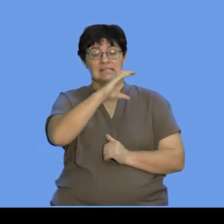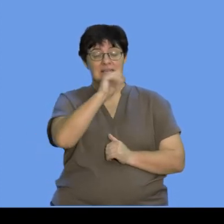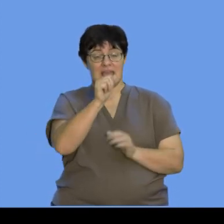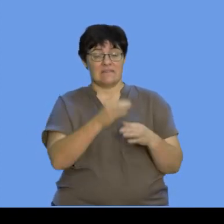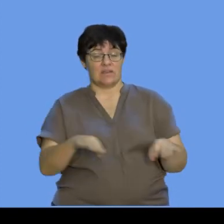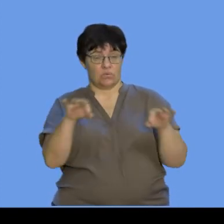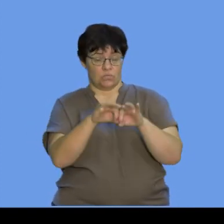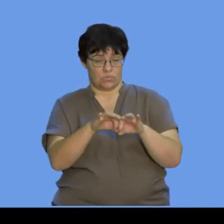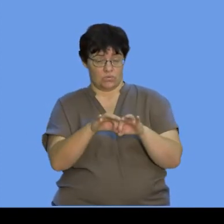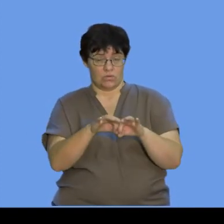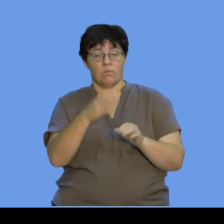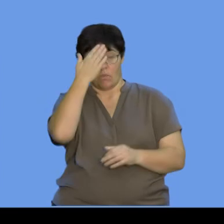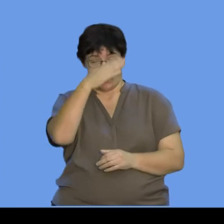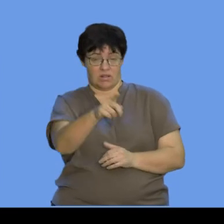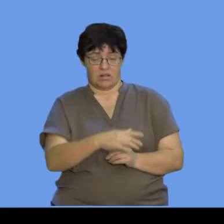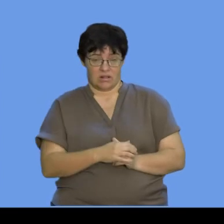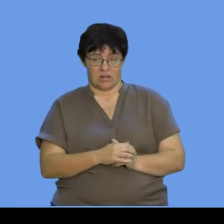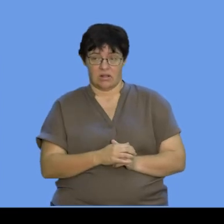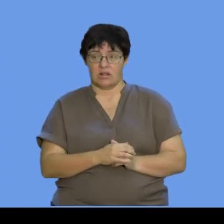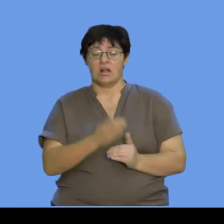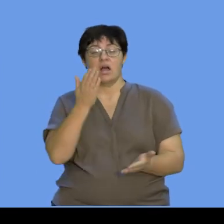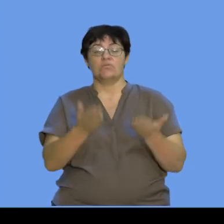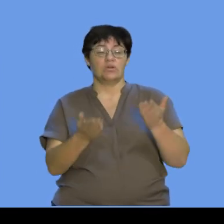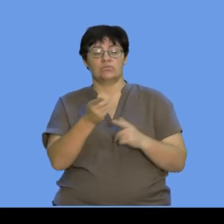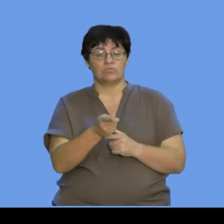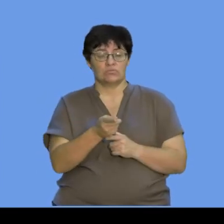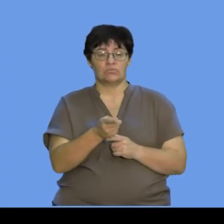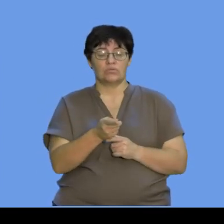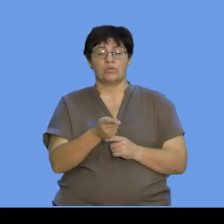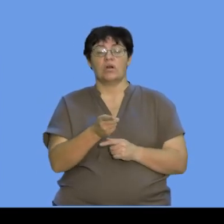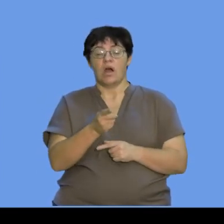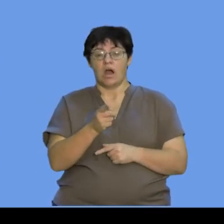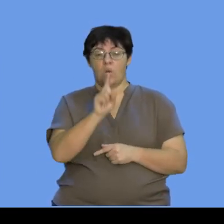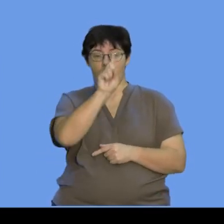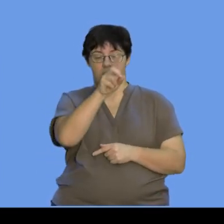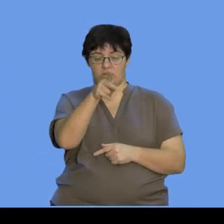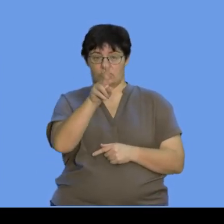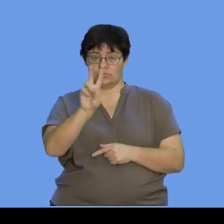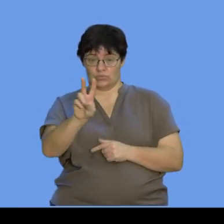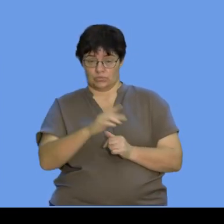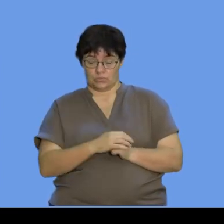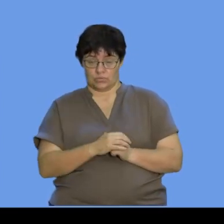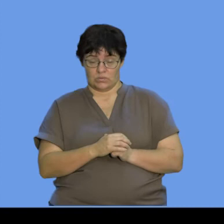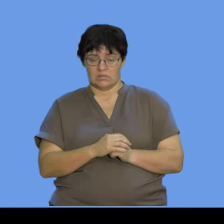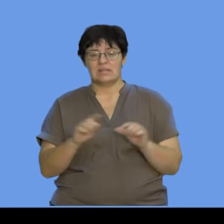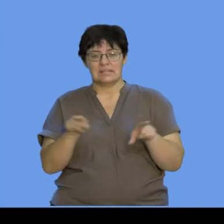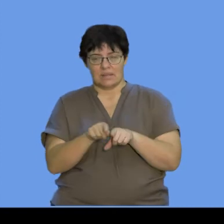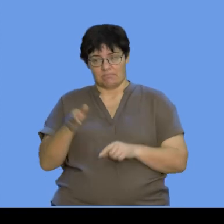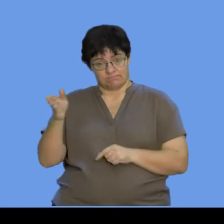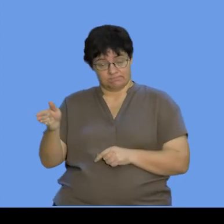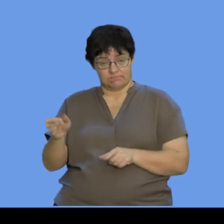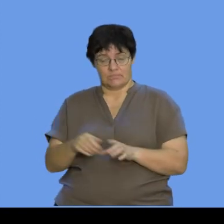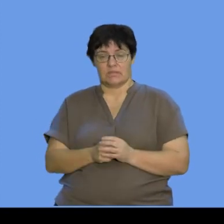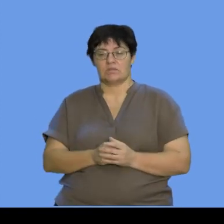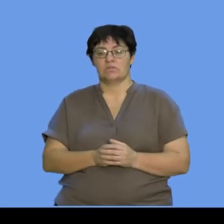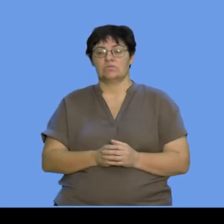Right? And then CA value, you know for a fact that it has a ratio of 1:2, which is the same as